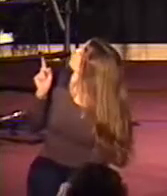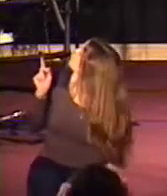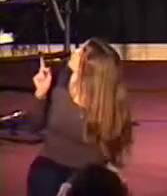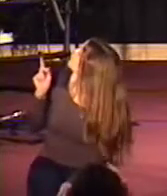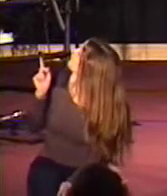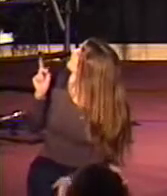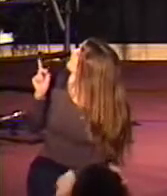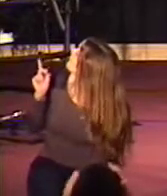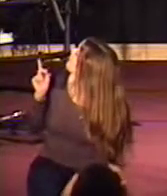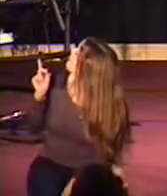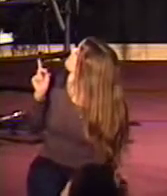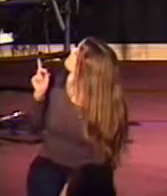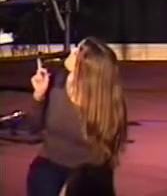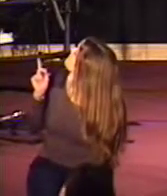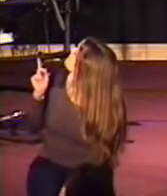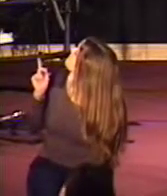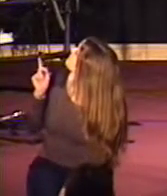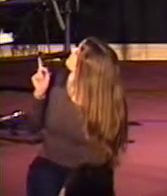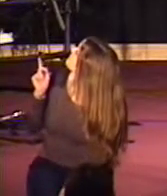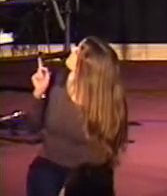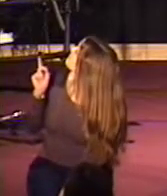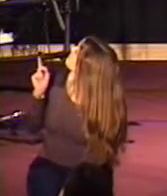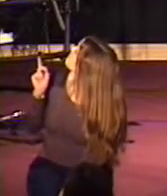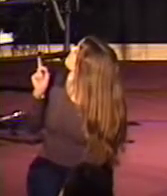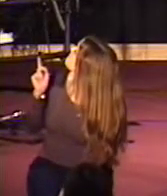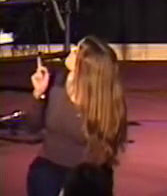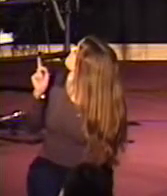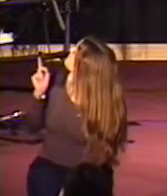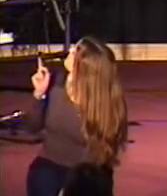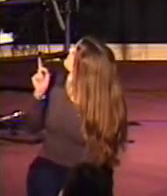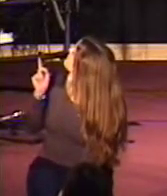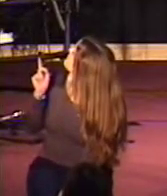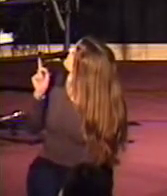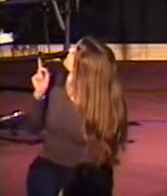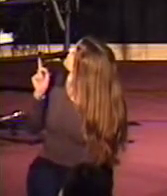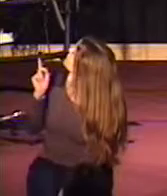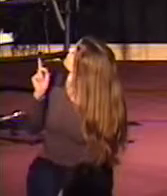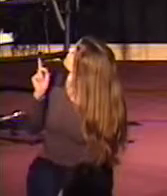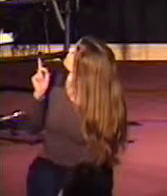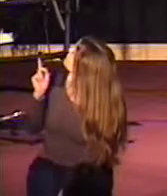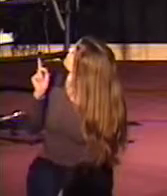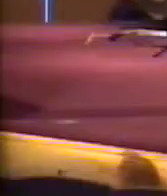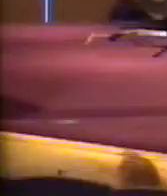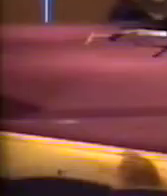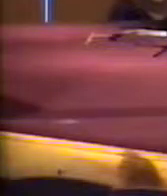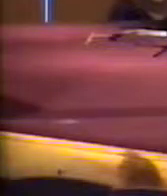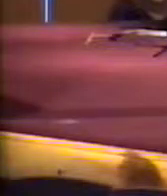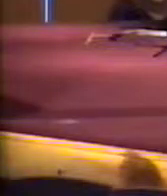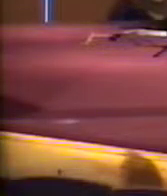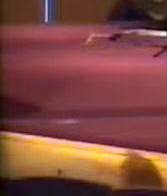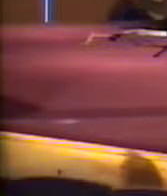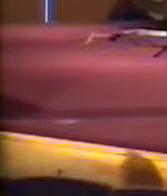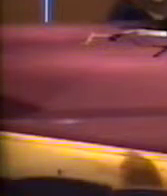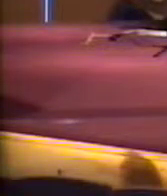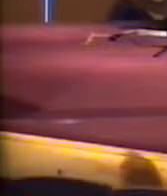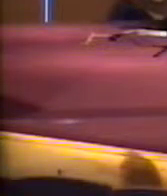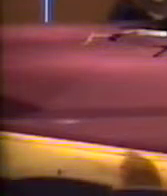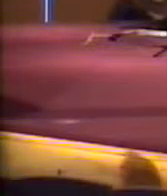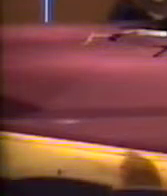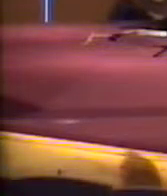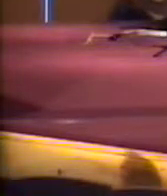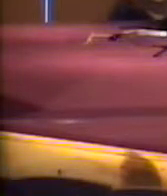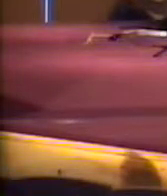truly circumcised. We rely on what Christ Jesus has done for us. We put no confidence in the human